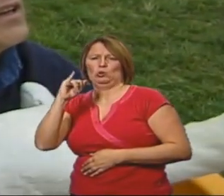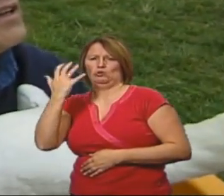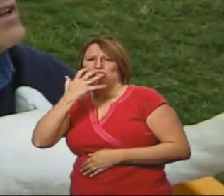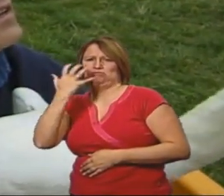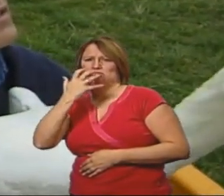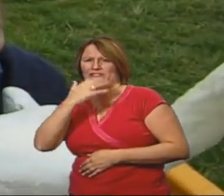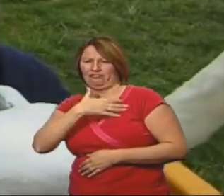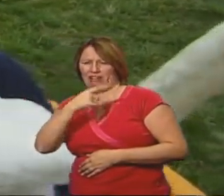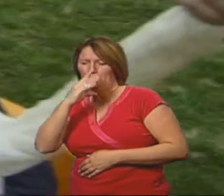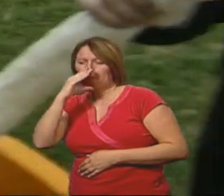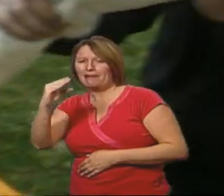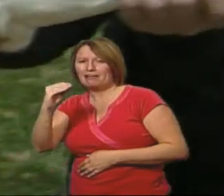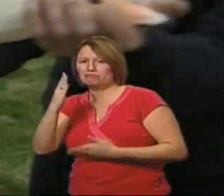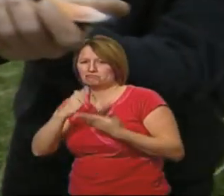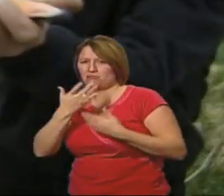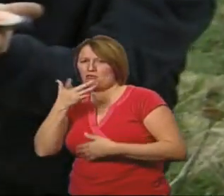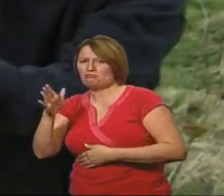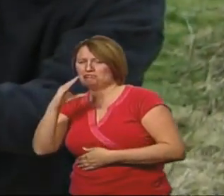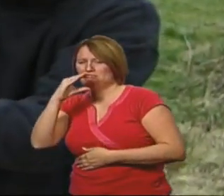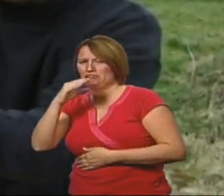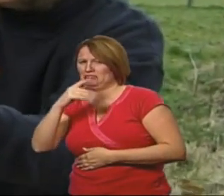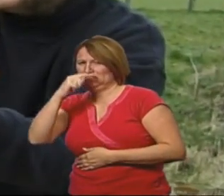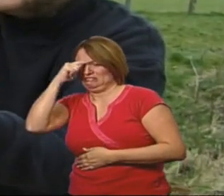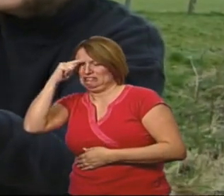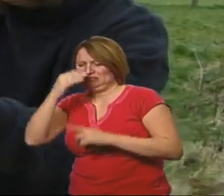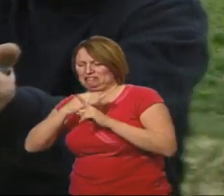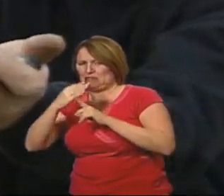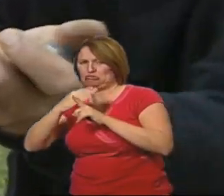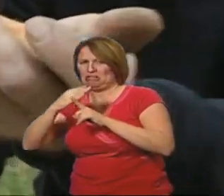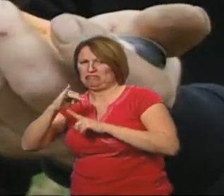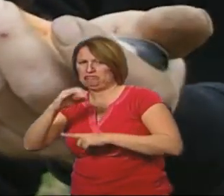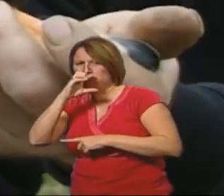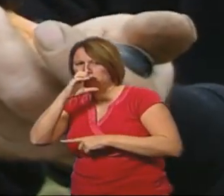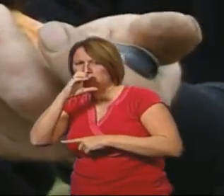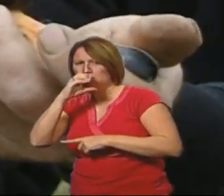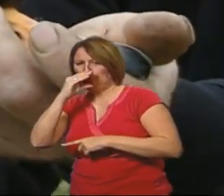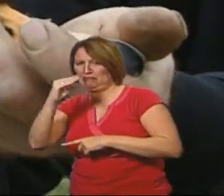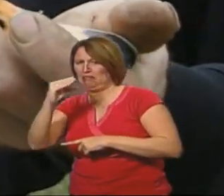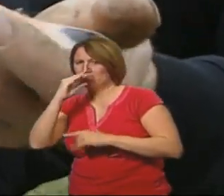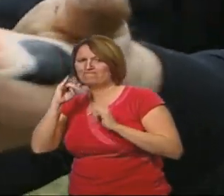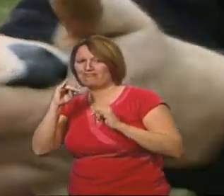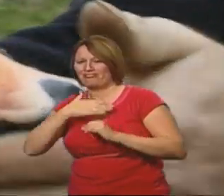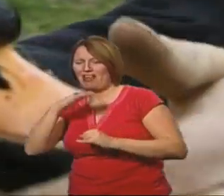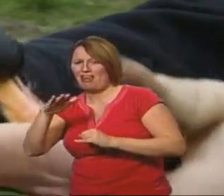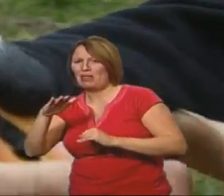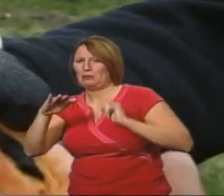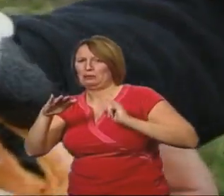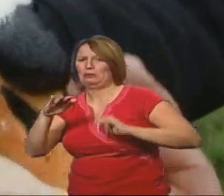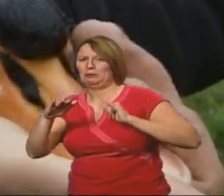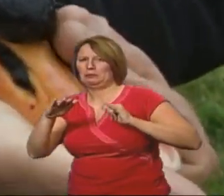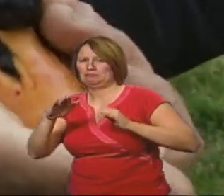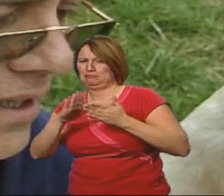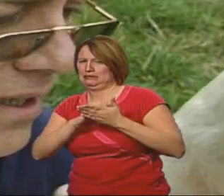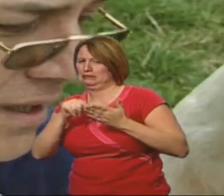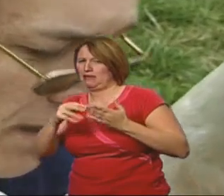Oh, he's ever so hot. Is he? Christ. Steve, you feel that? It's beak, how hot it is. The real reason for this